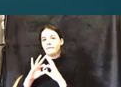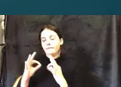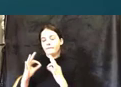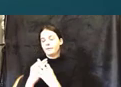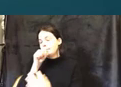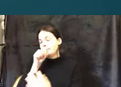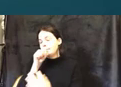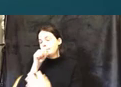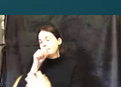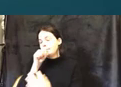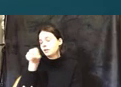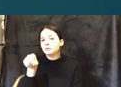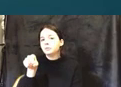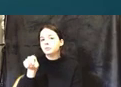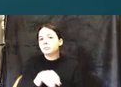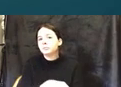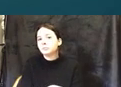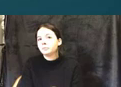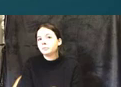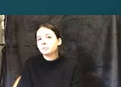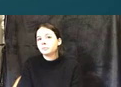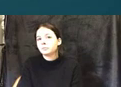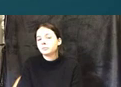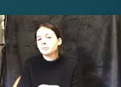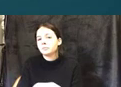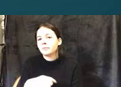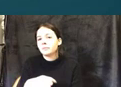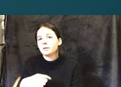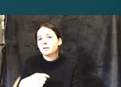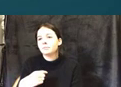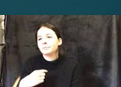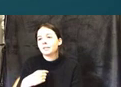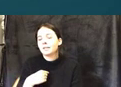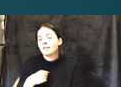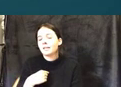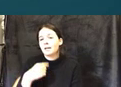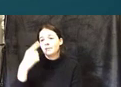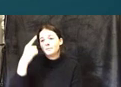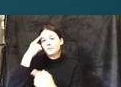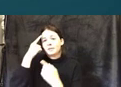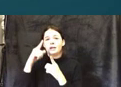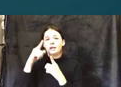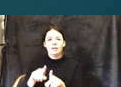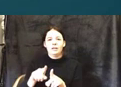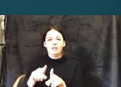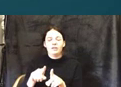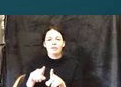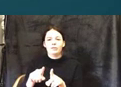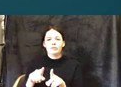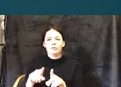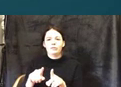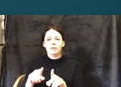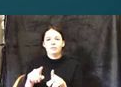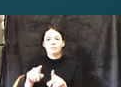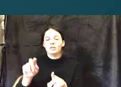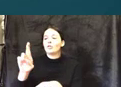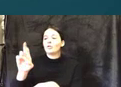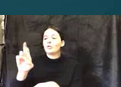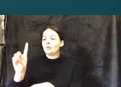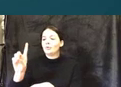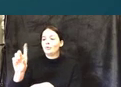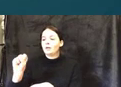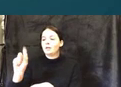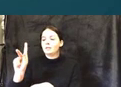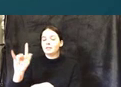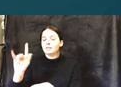I completely agree with getting rid of that name, the Redskins. I know there are a few people who are out there who are like, oh, well, you know, it's this and this